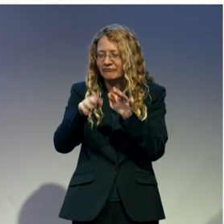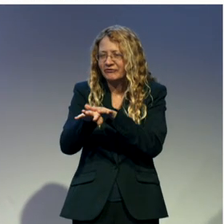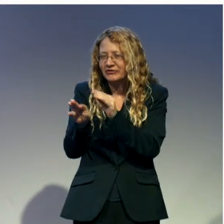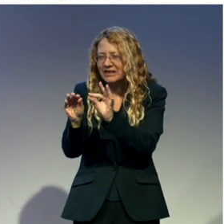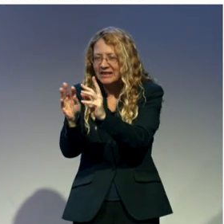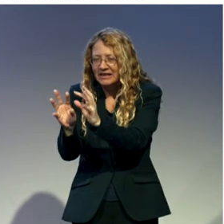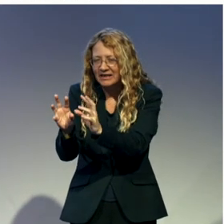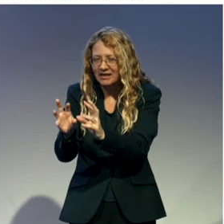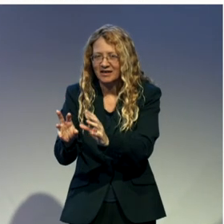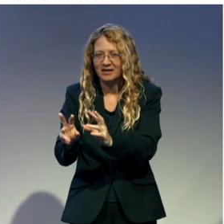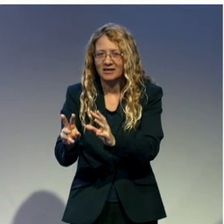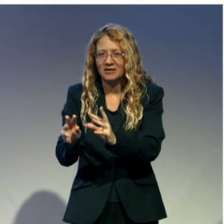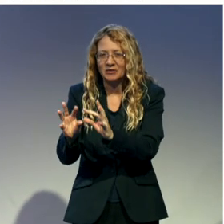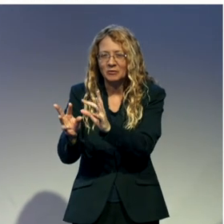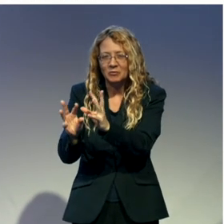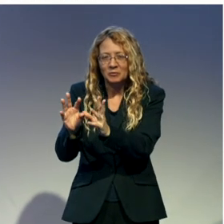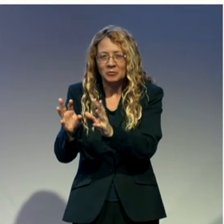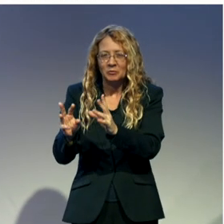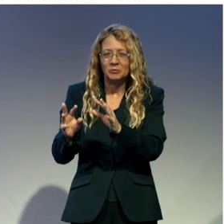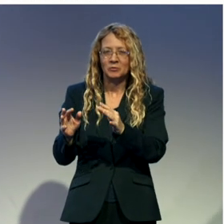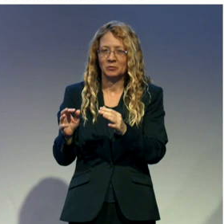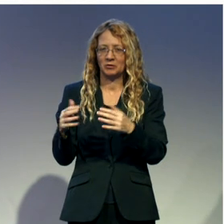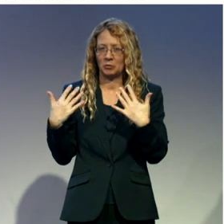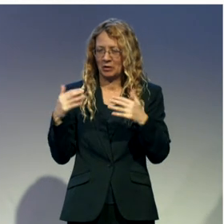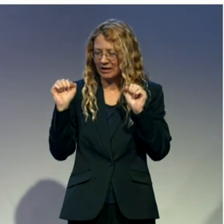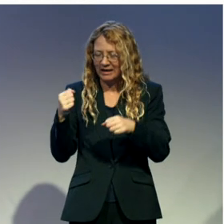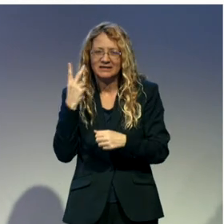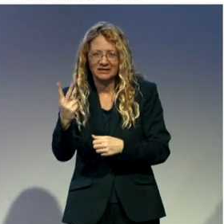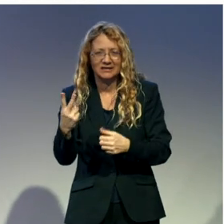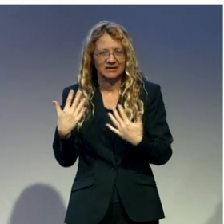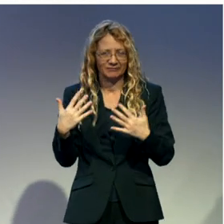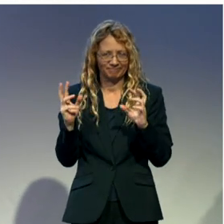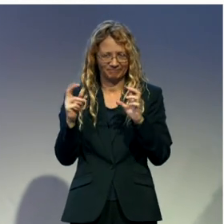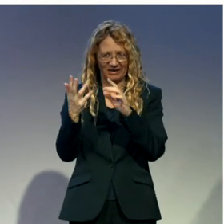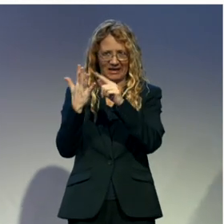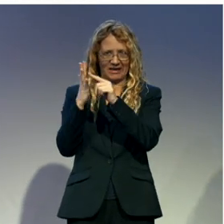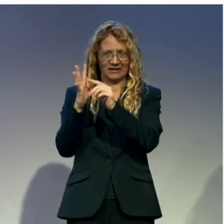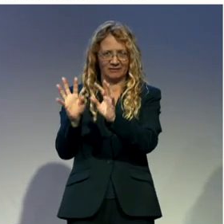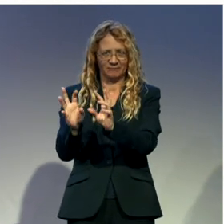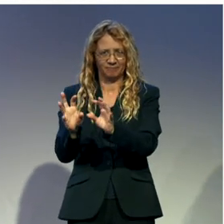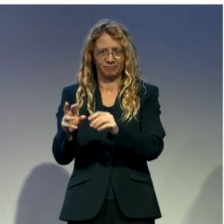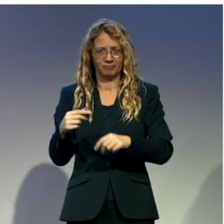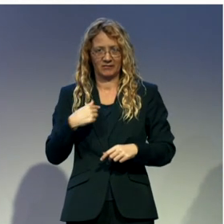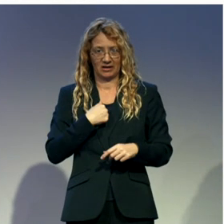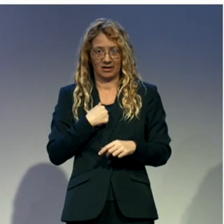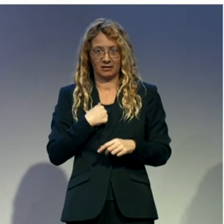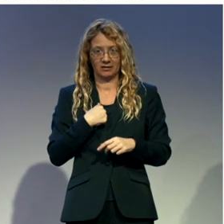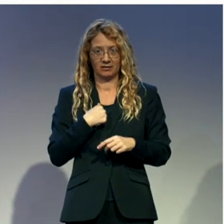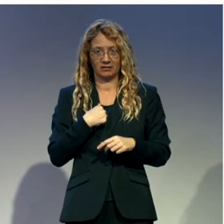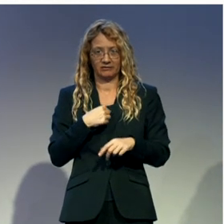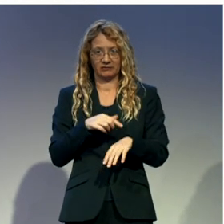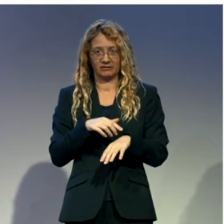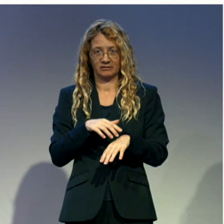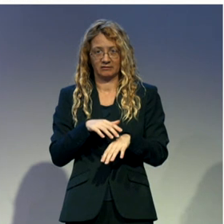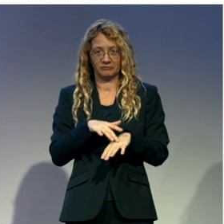better tactile sensations. And their tactile sensations are better than my visually enabled tactile sensations. I want to just